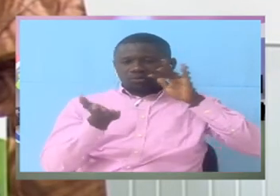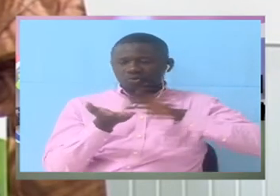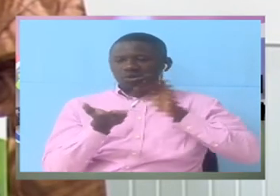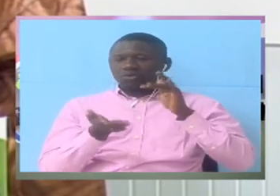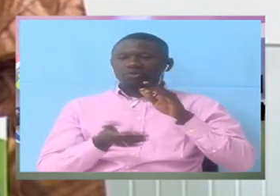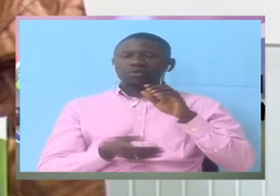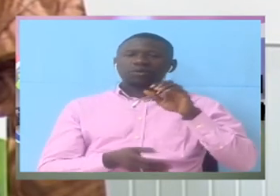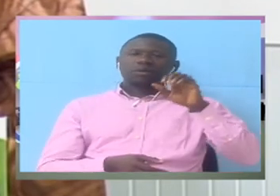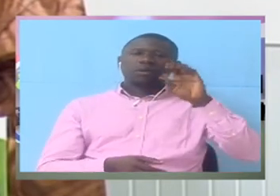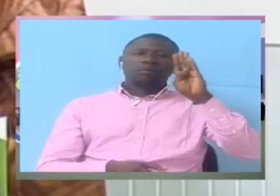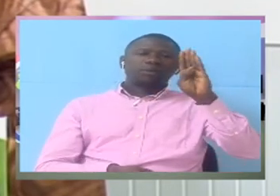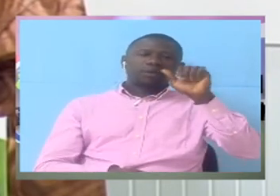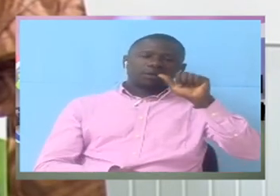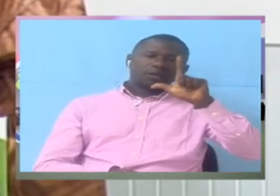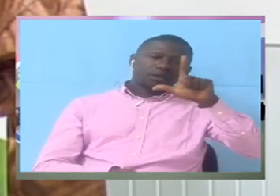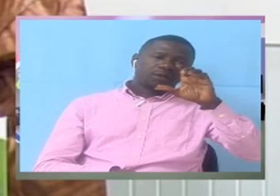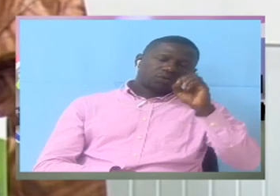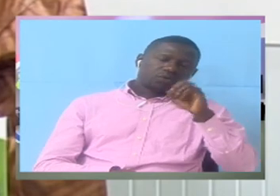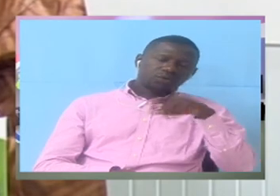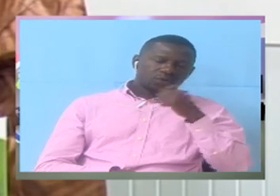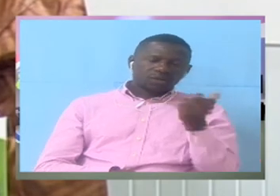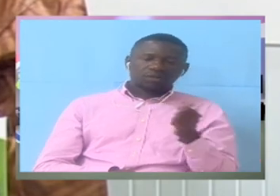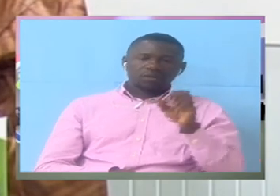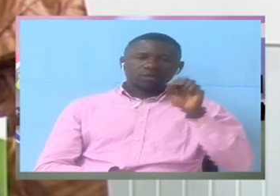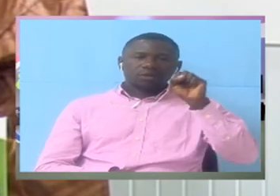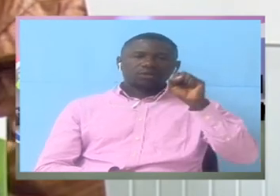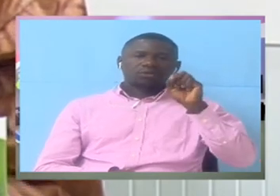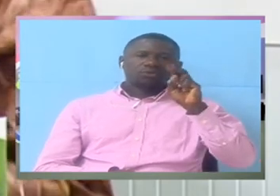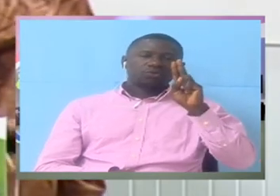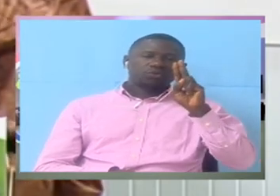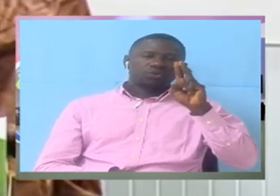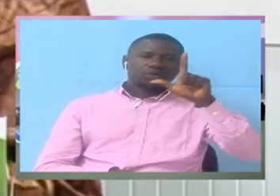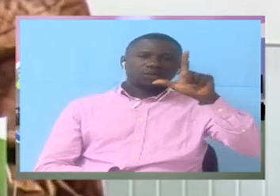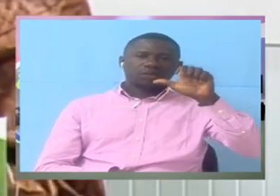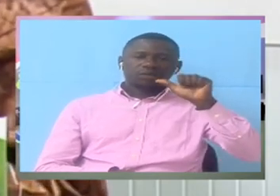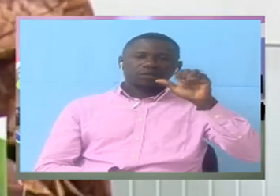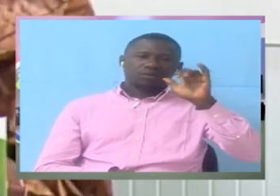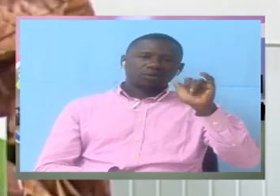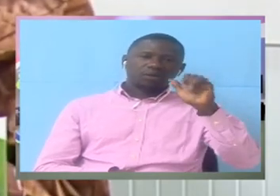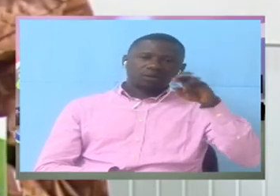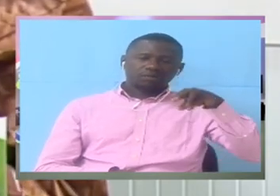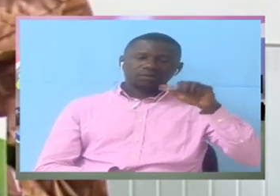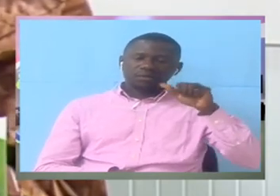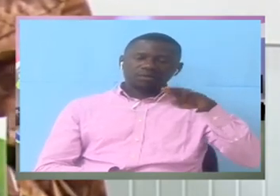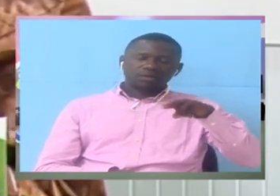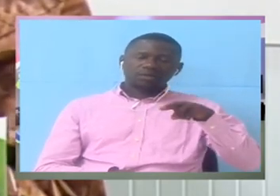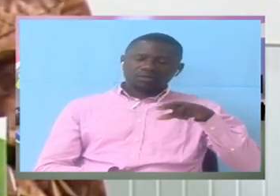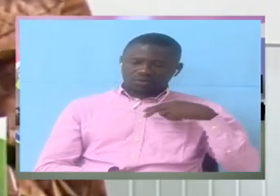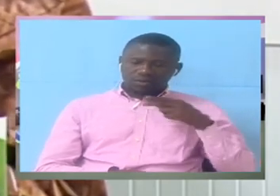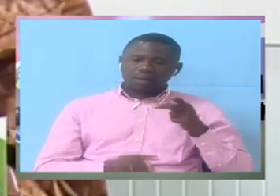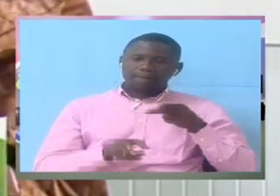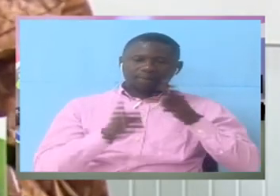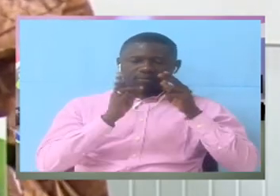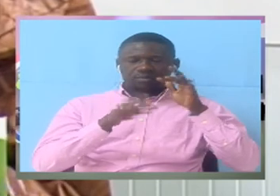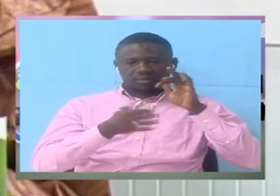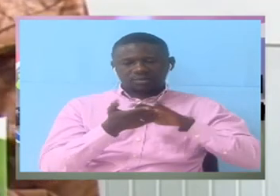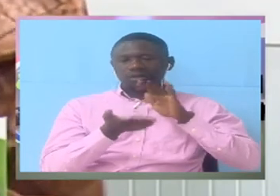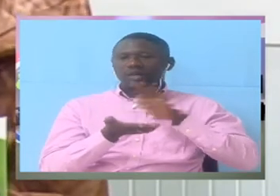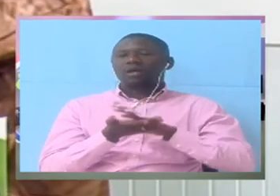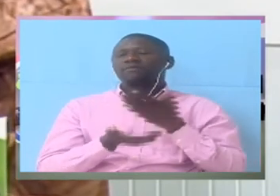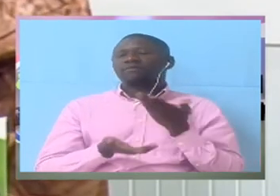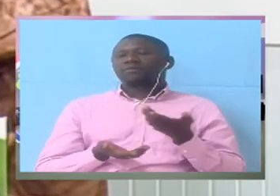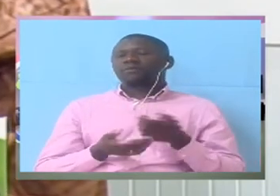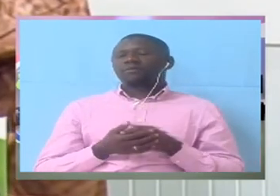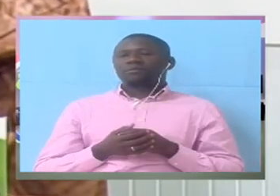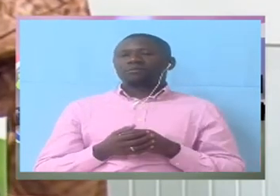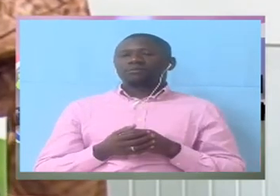Kesoyama. Okay, Suleiman Sar too was shot. Then nata tawol nyama ntani Isa. So I went along with Isa. At until